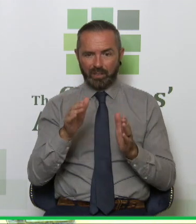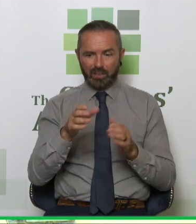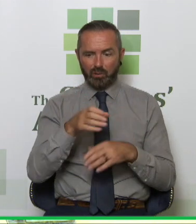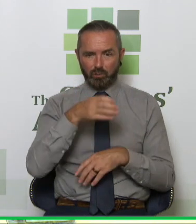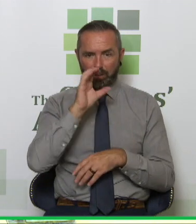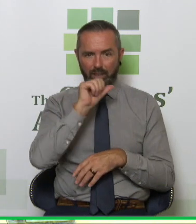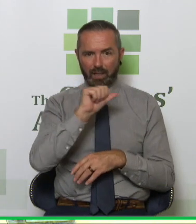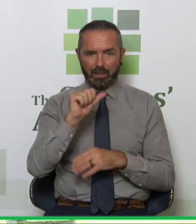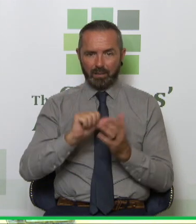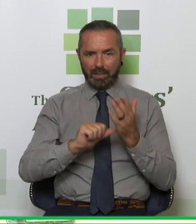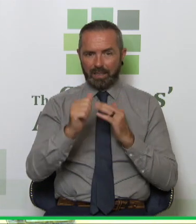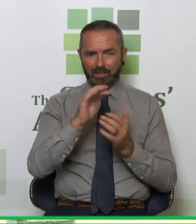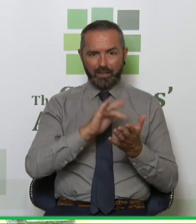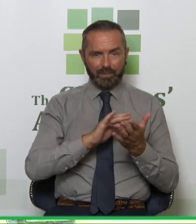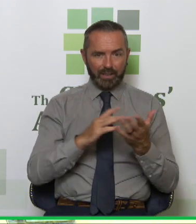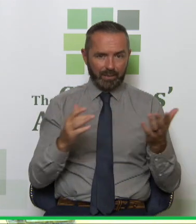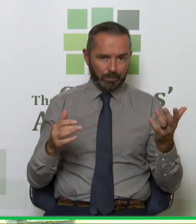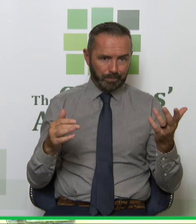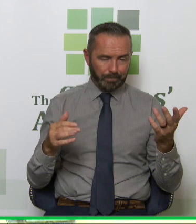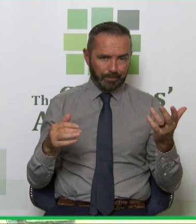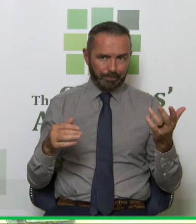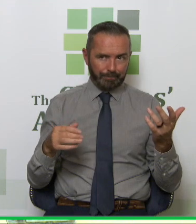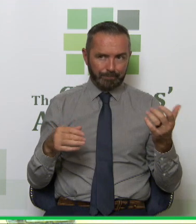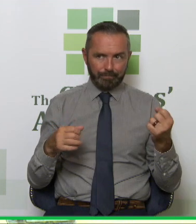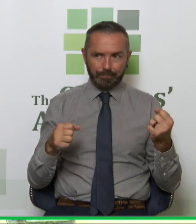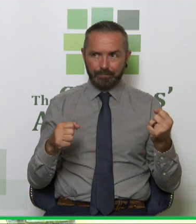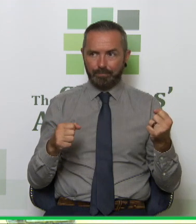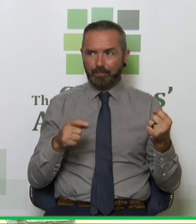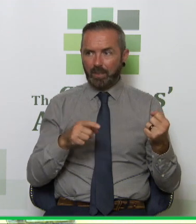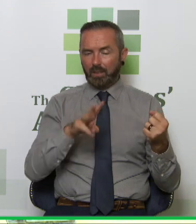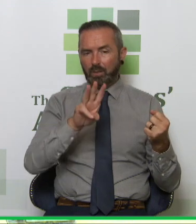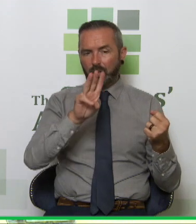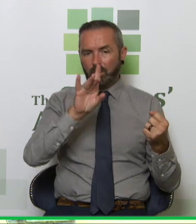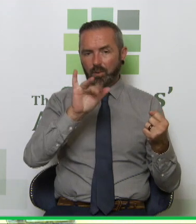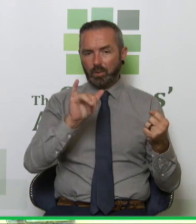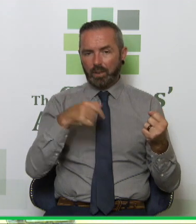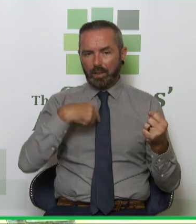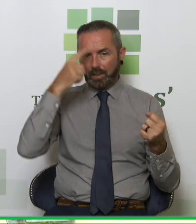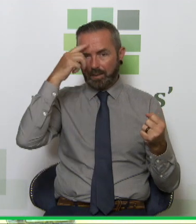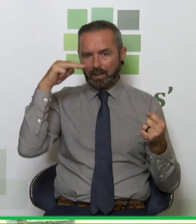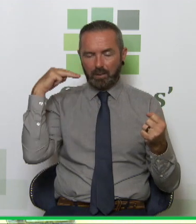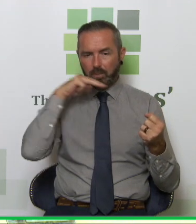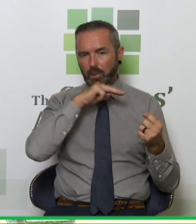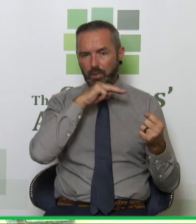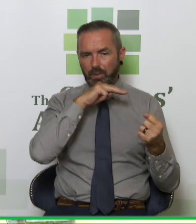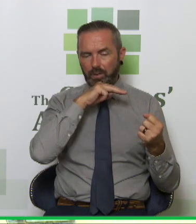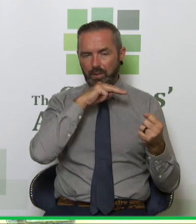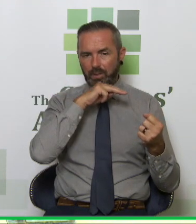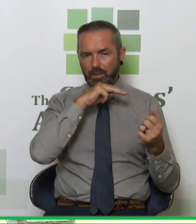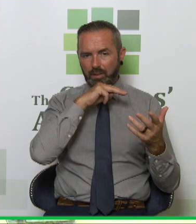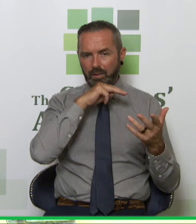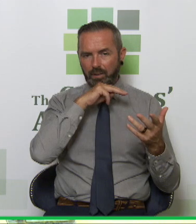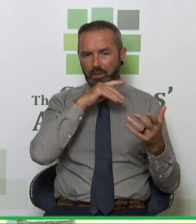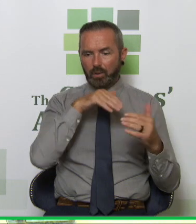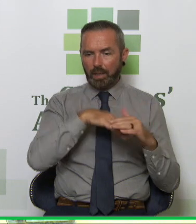at 15. So that's why that I think it's imperative to get